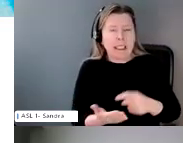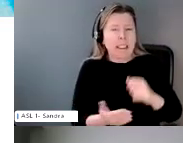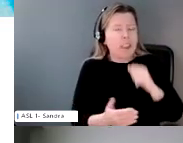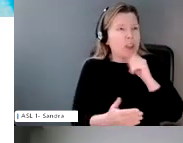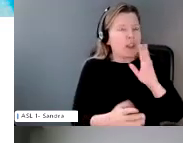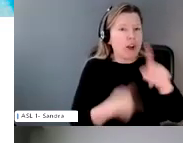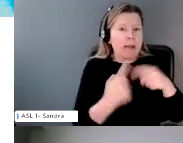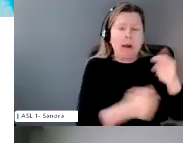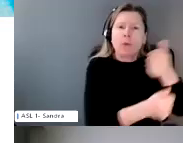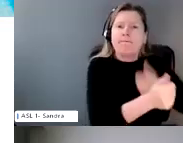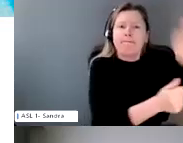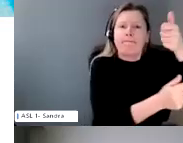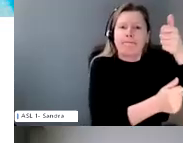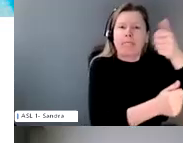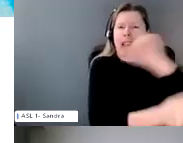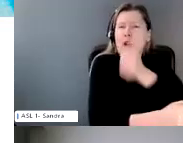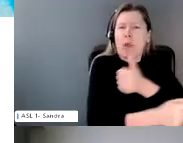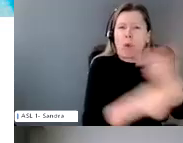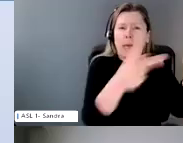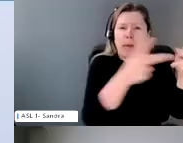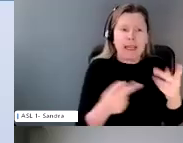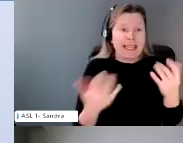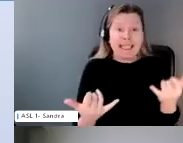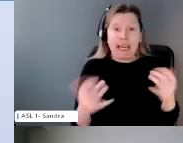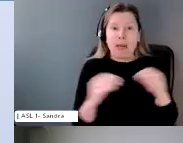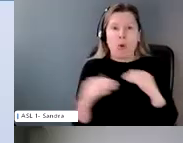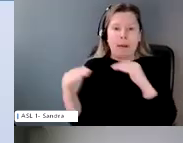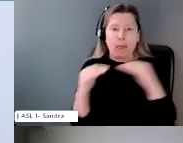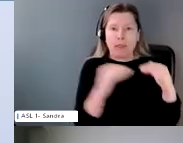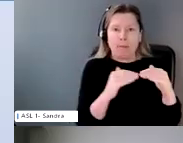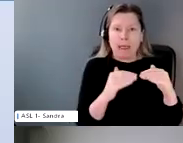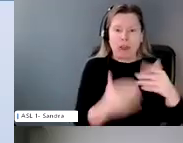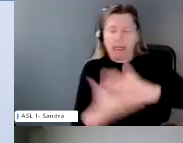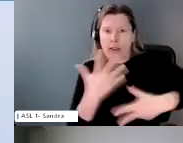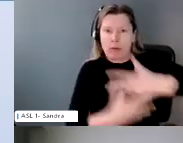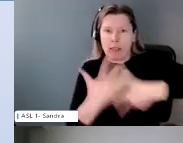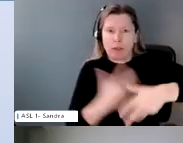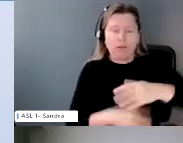to the toolkit was its peer-to-peer interactions.